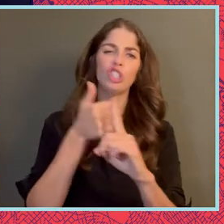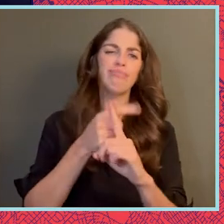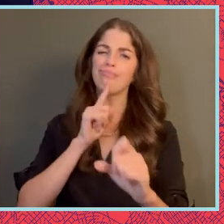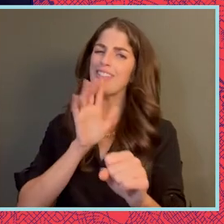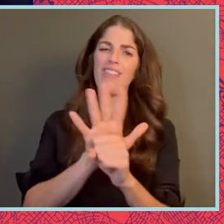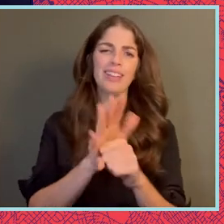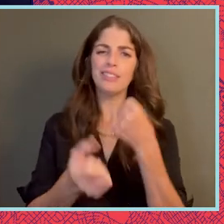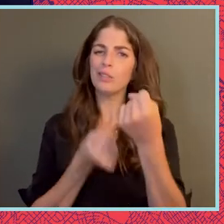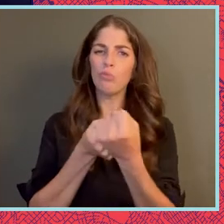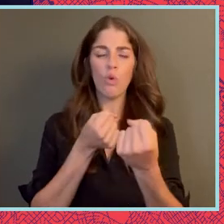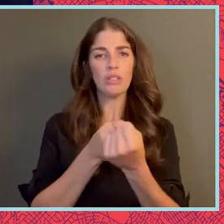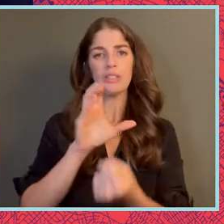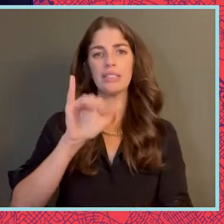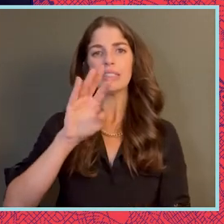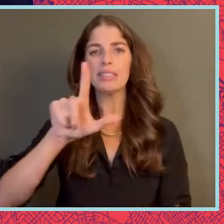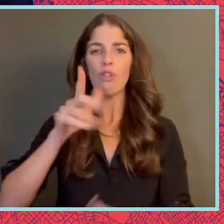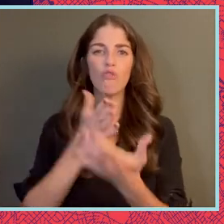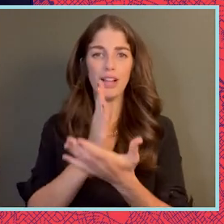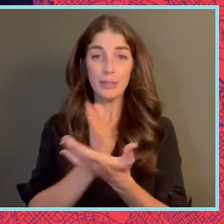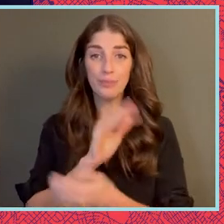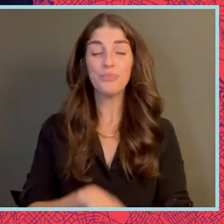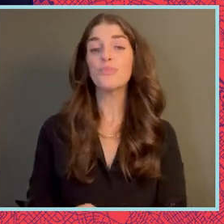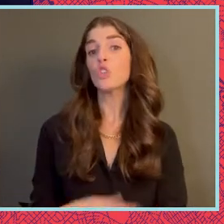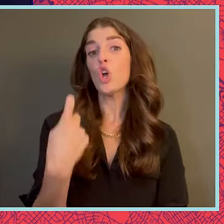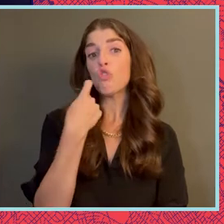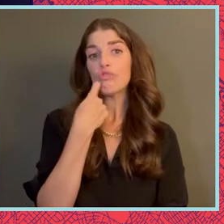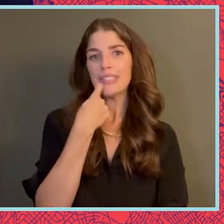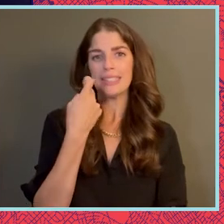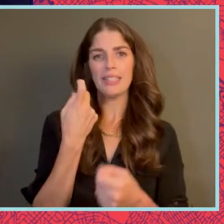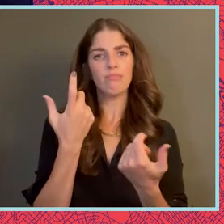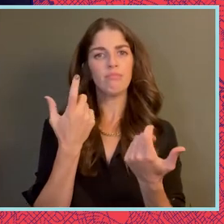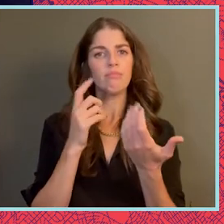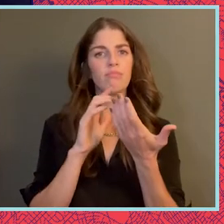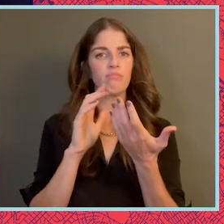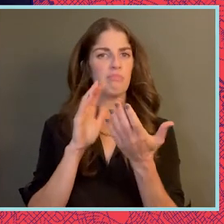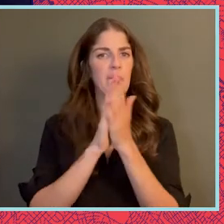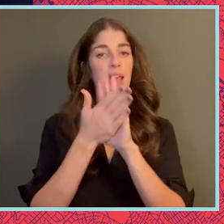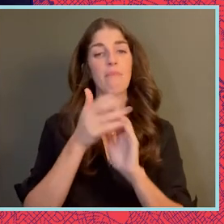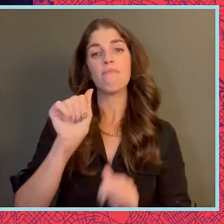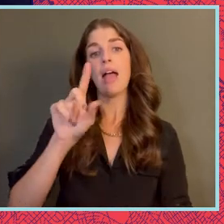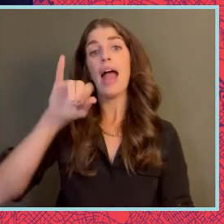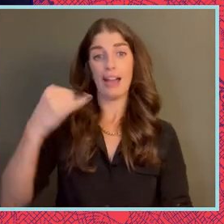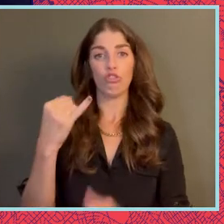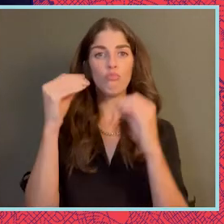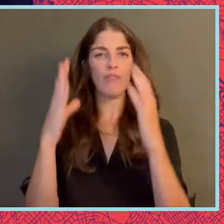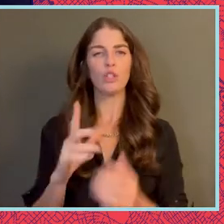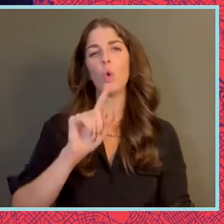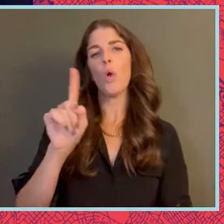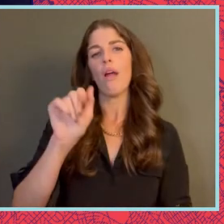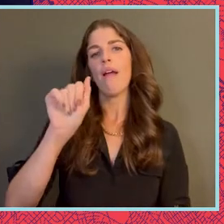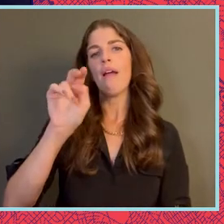civil and human rights. Most recently, she was an adjunct professor at the Andrew Young School